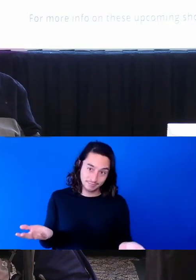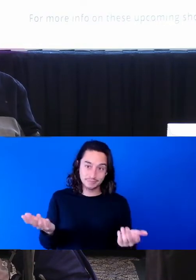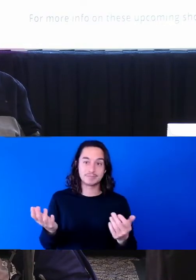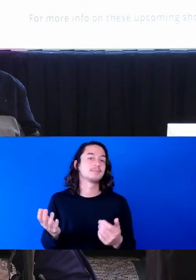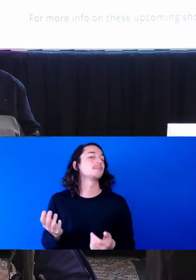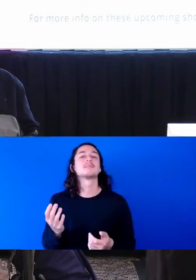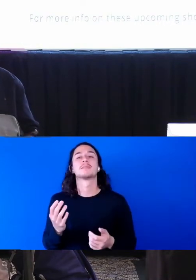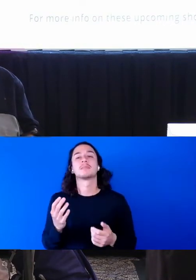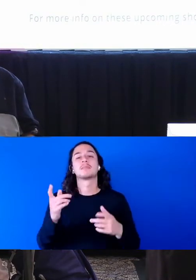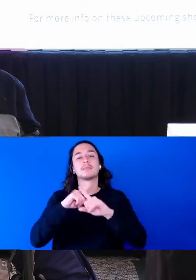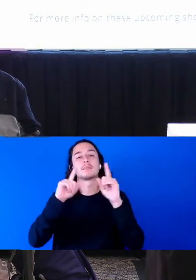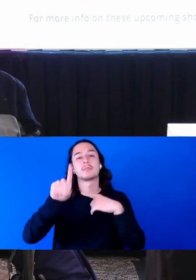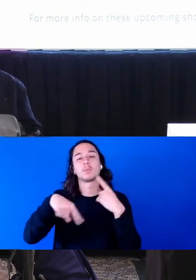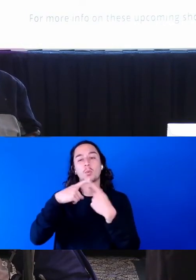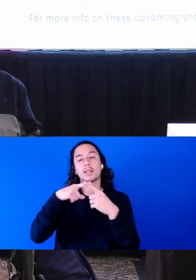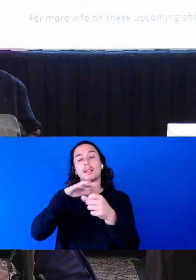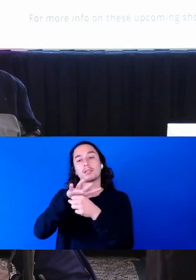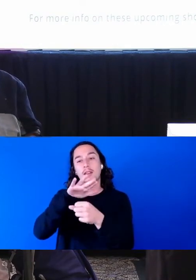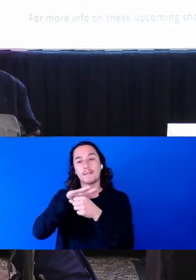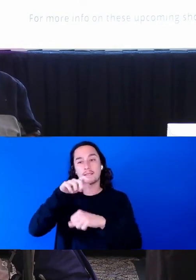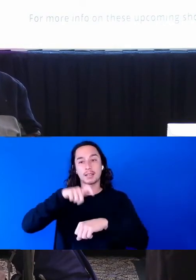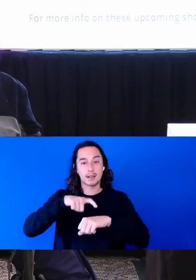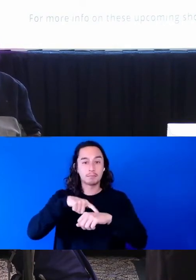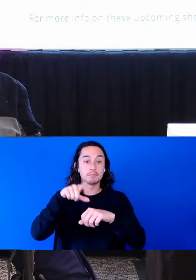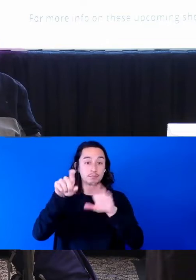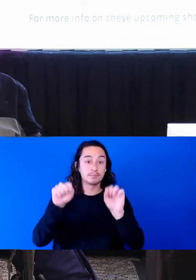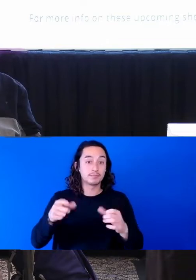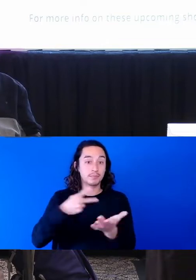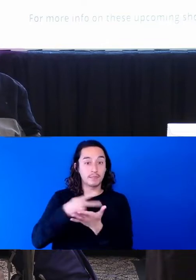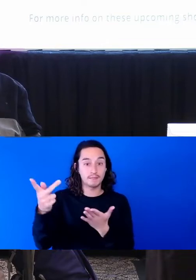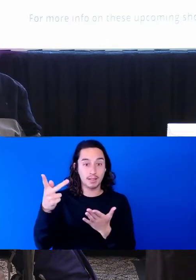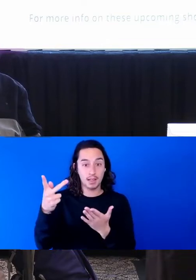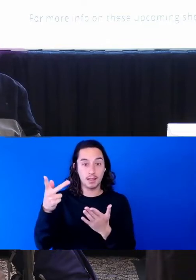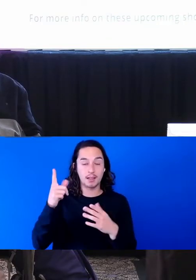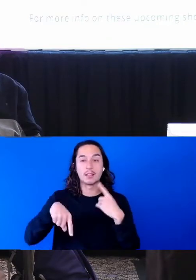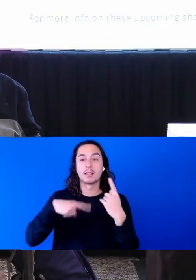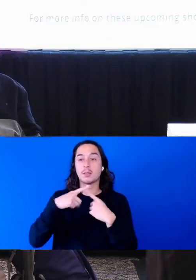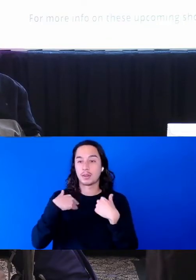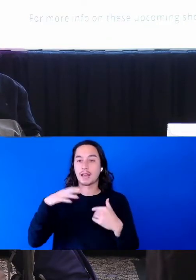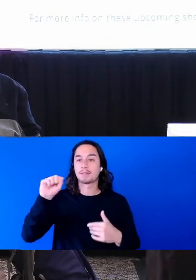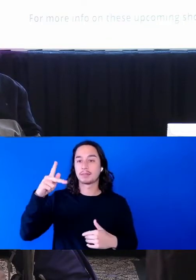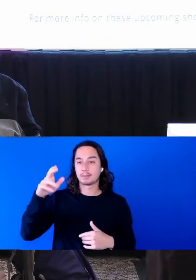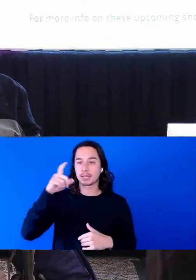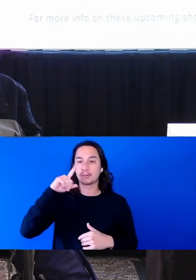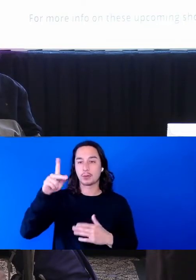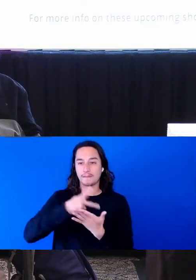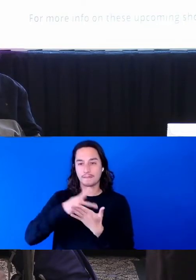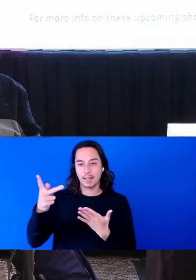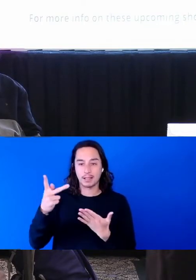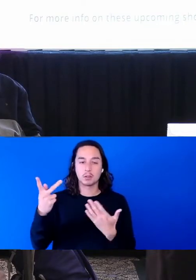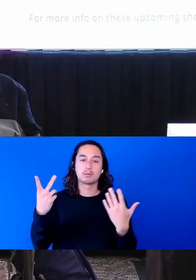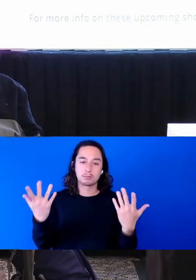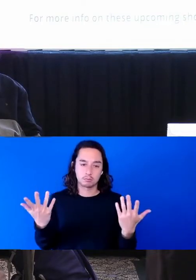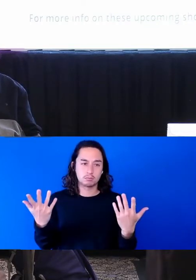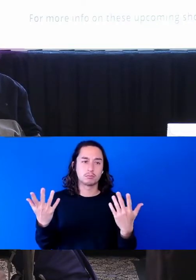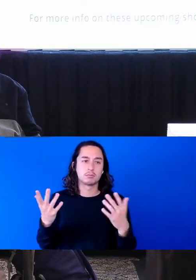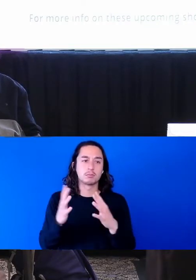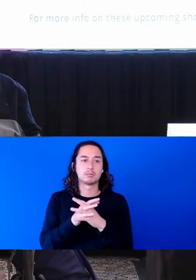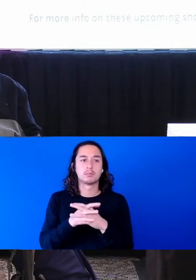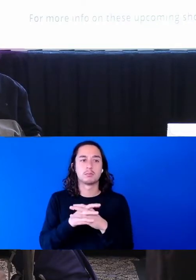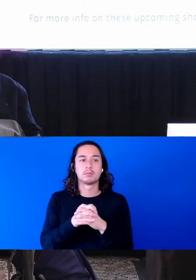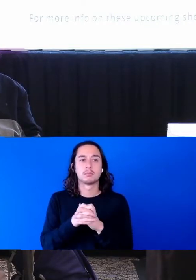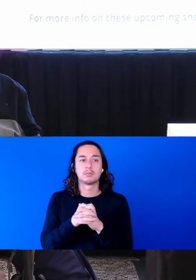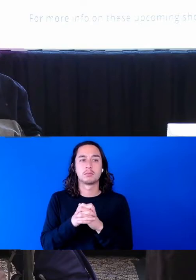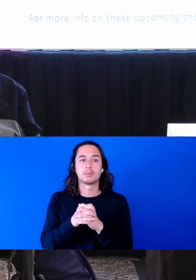but when there is enough time, then you can fail. And when there's space for failure, then like also the really transformative things can happen. So